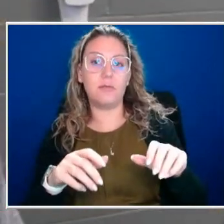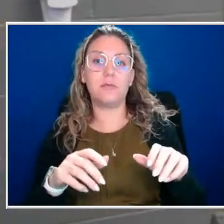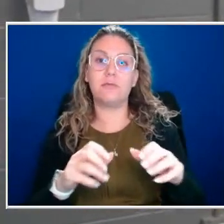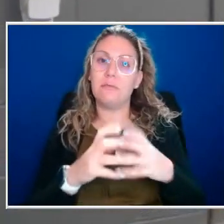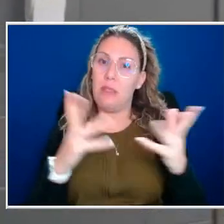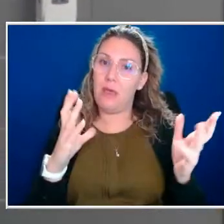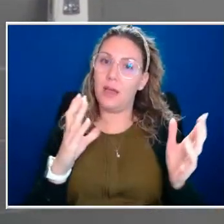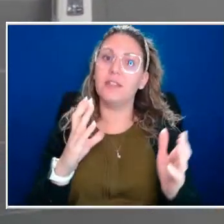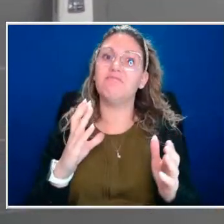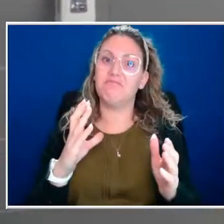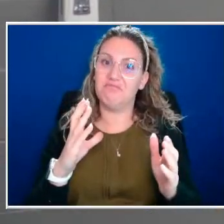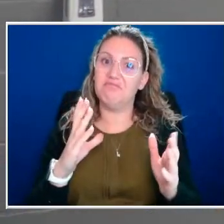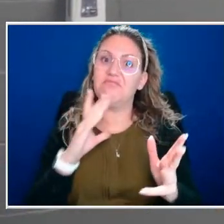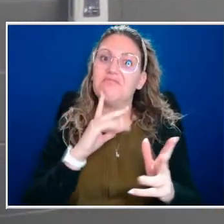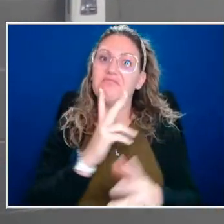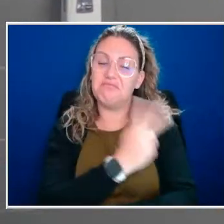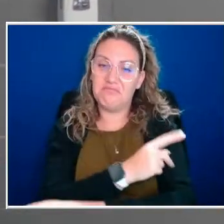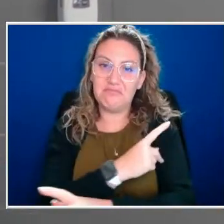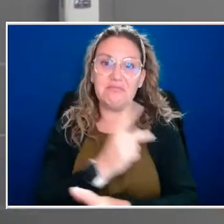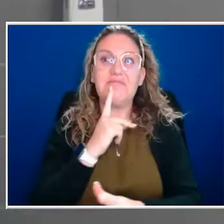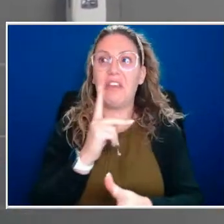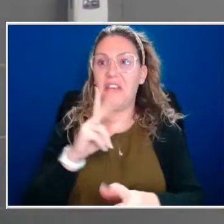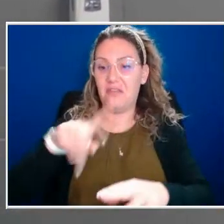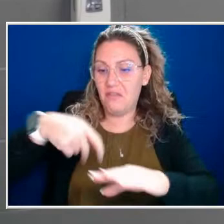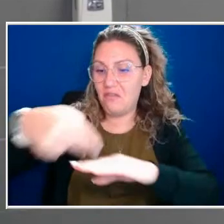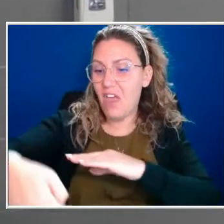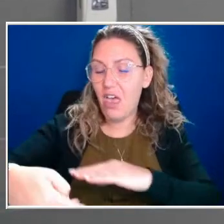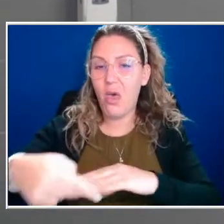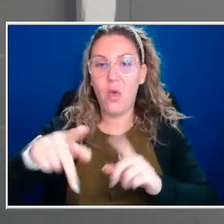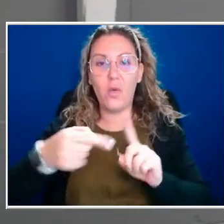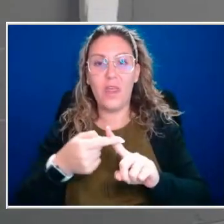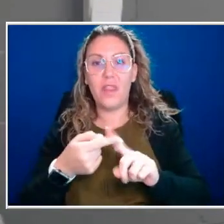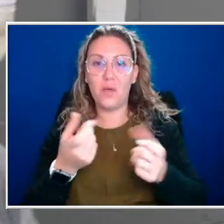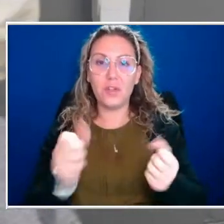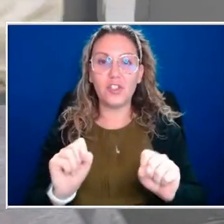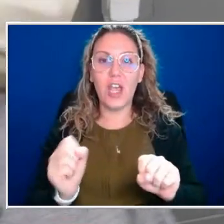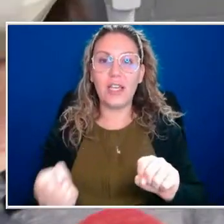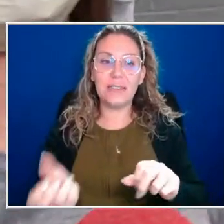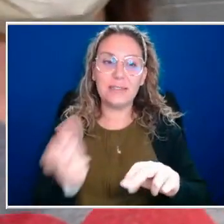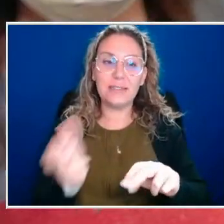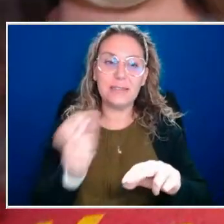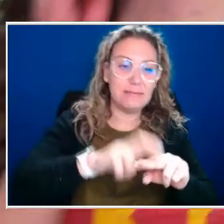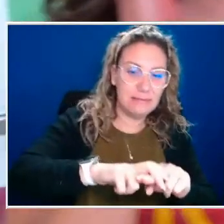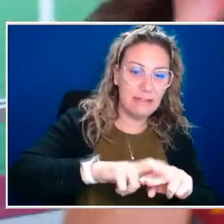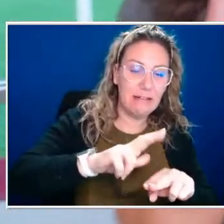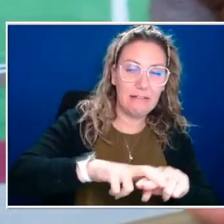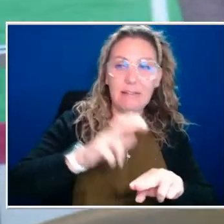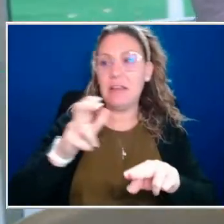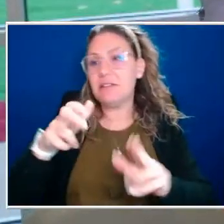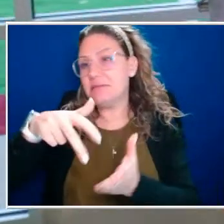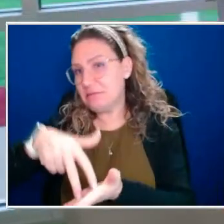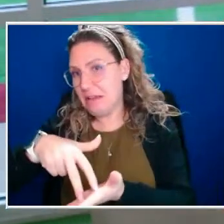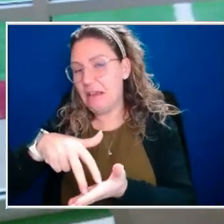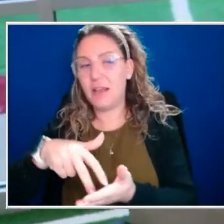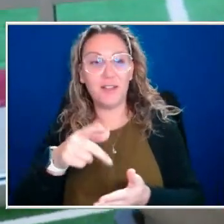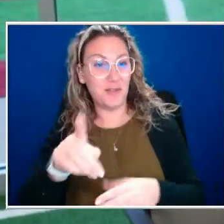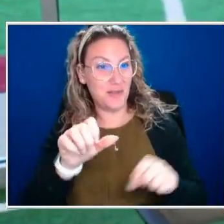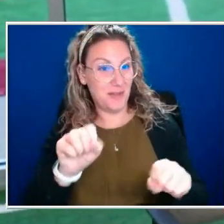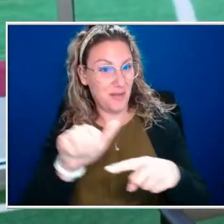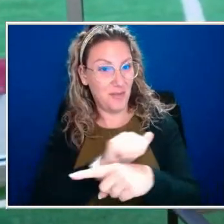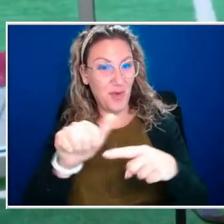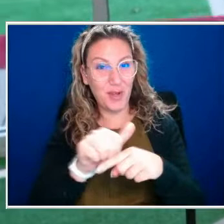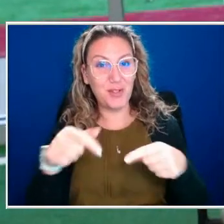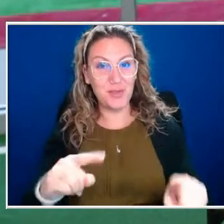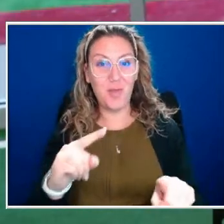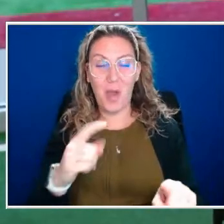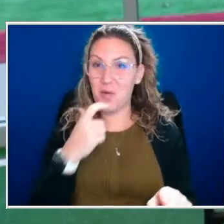fell while getting in and out of a chair, and so we'd like to practice it and hopefully prevent it from happening again. So you could practice that while you're watching us, and then the other, and